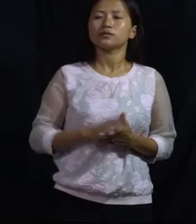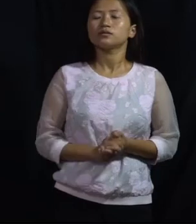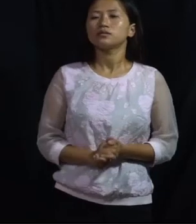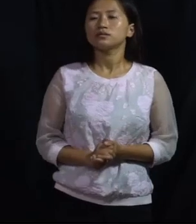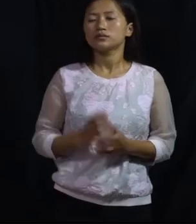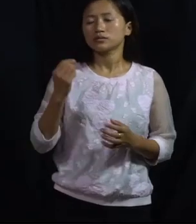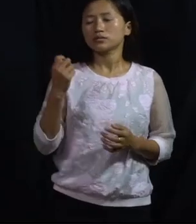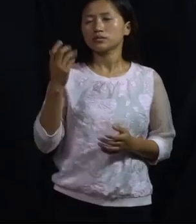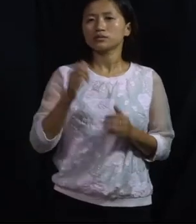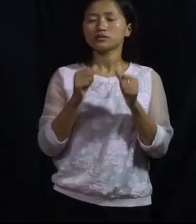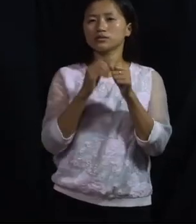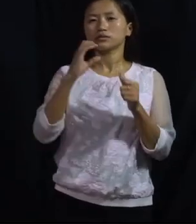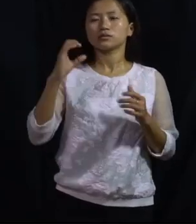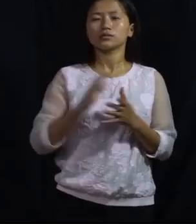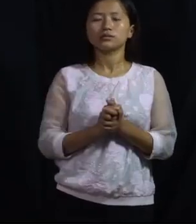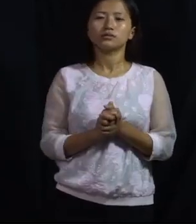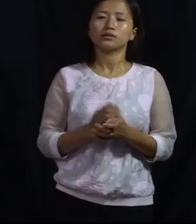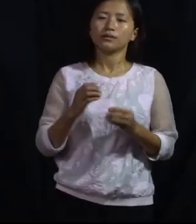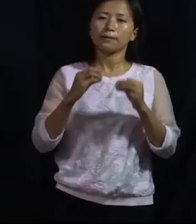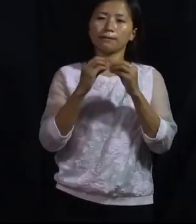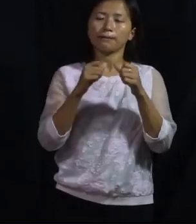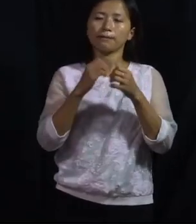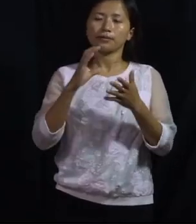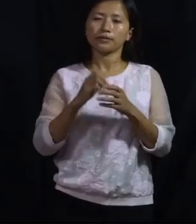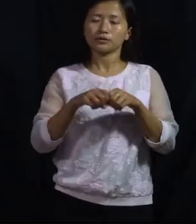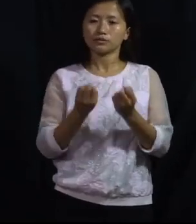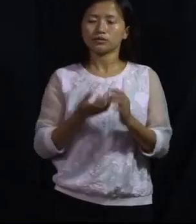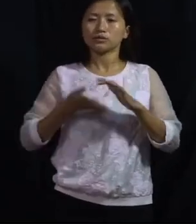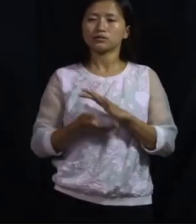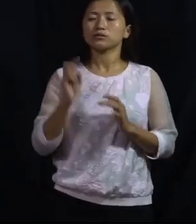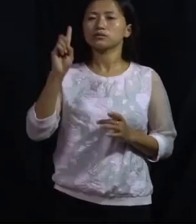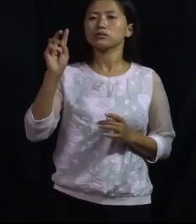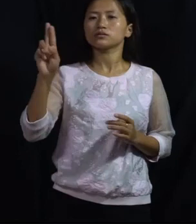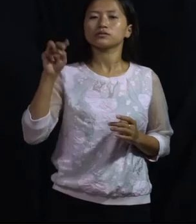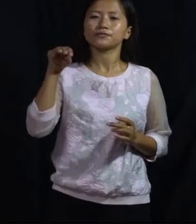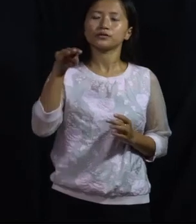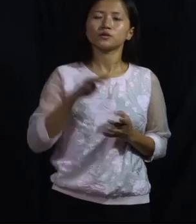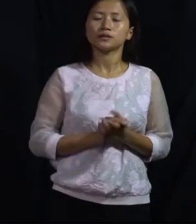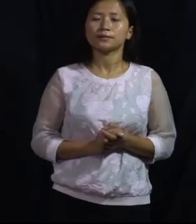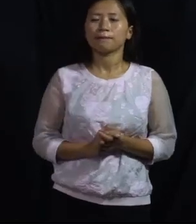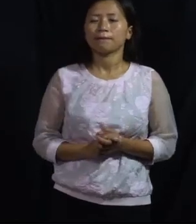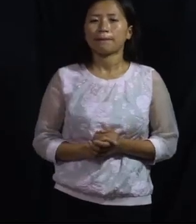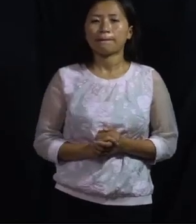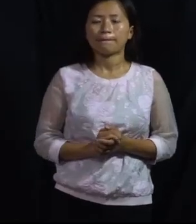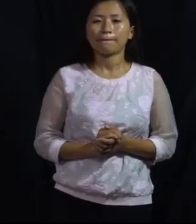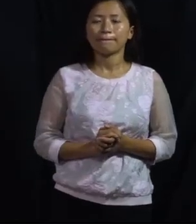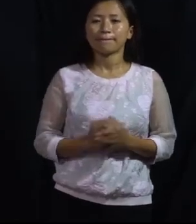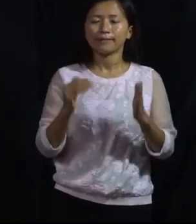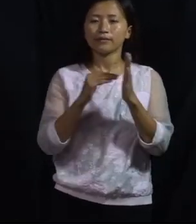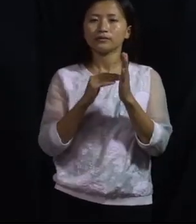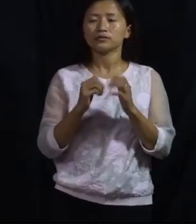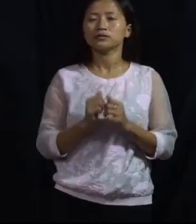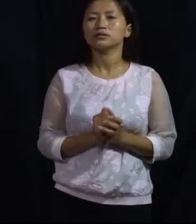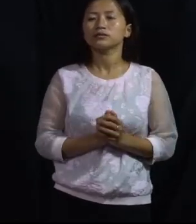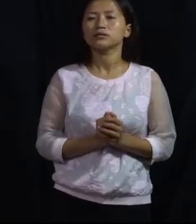Cash account to balance brought down is 12,000. That is already in your question. Then to Z's capital